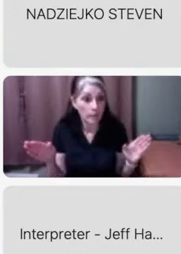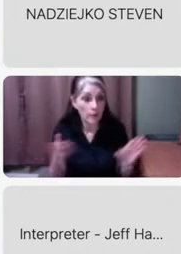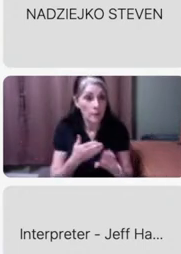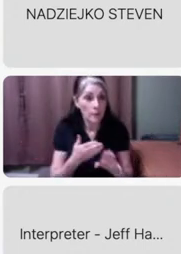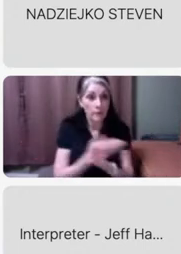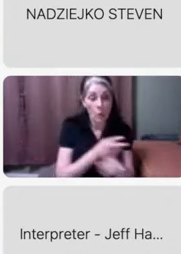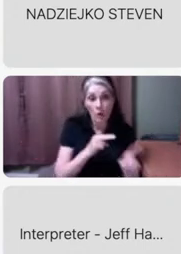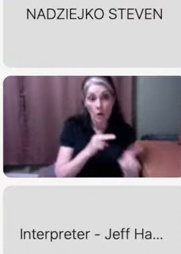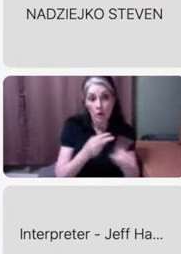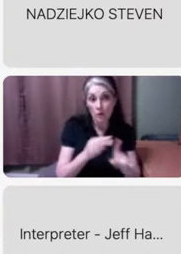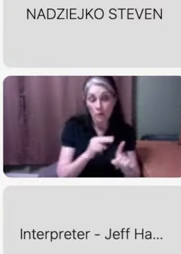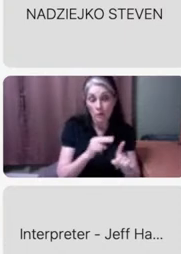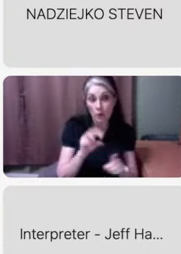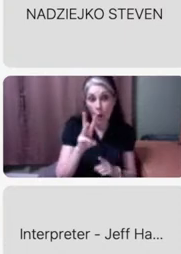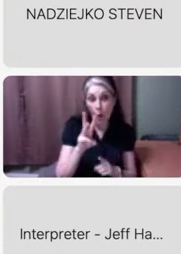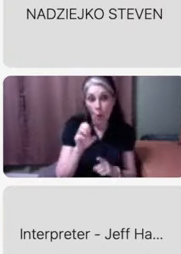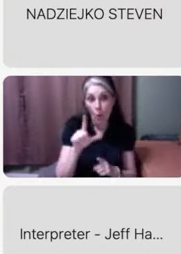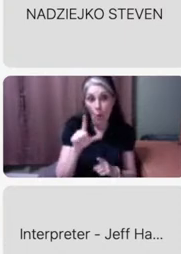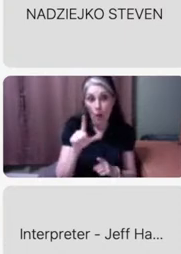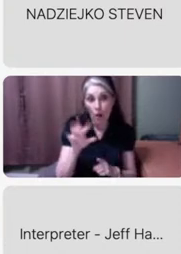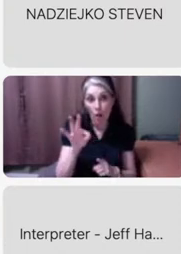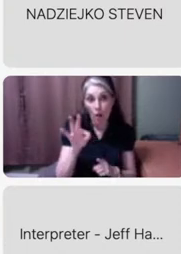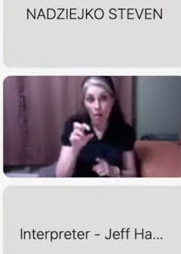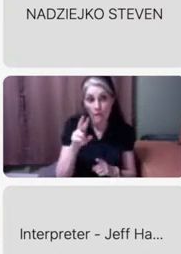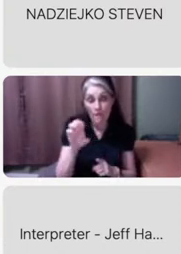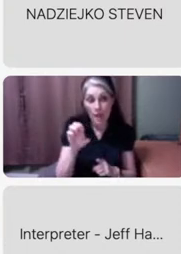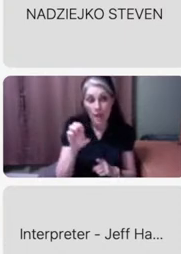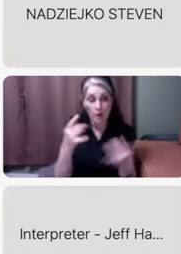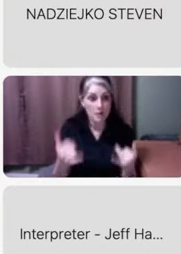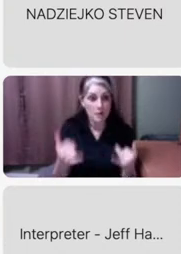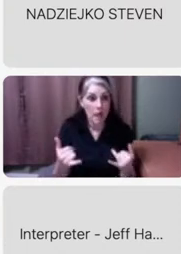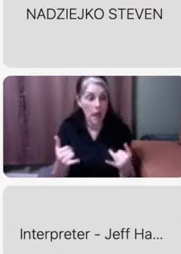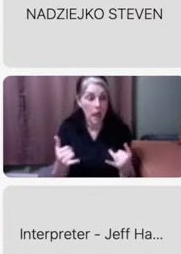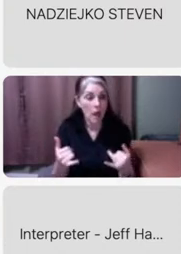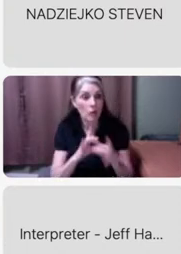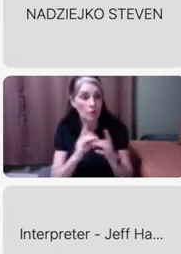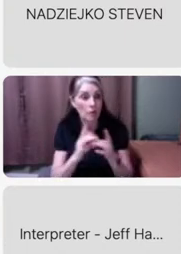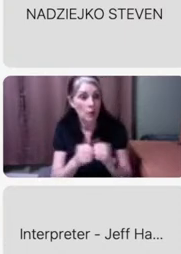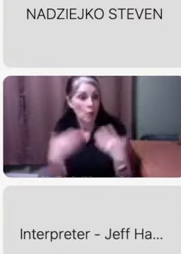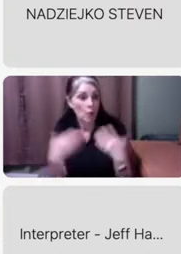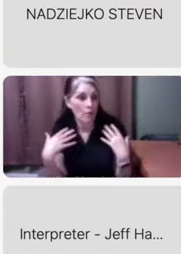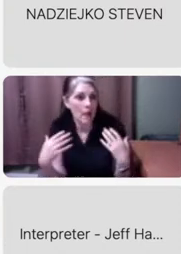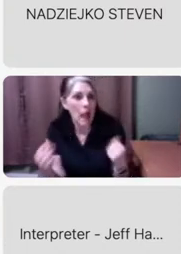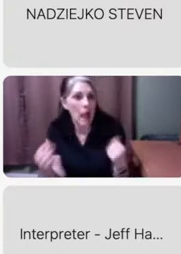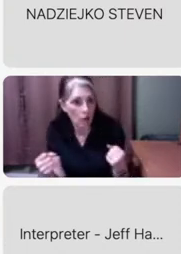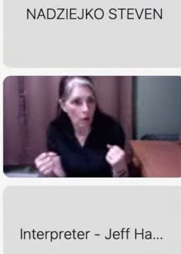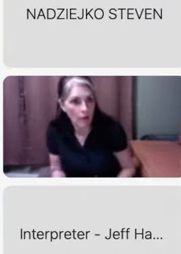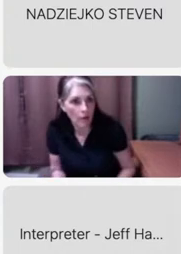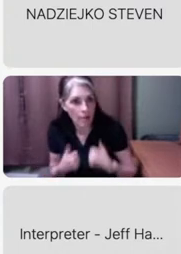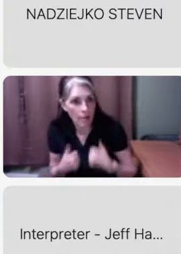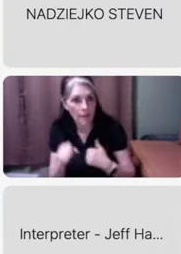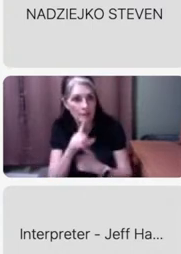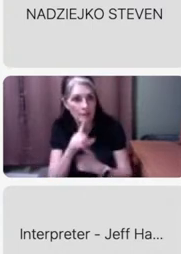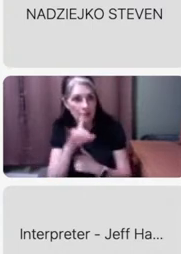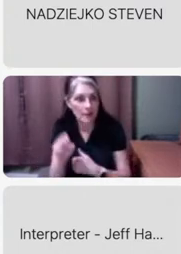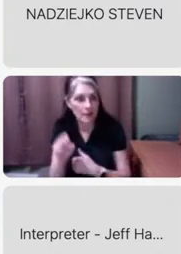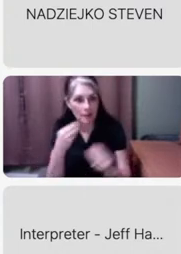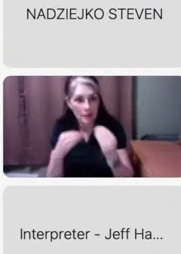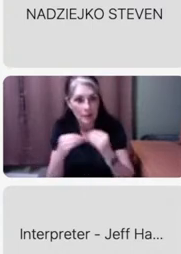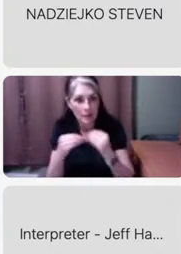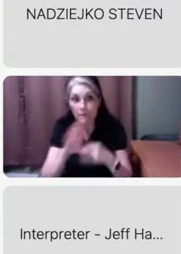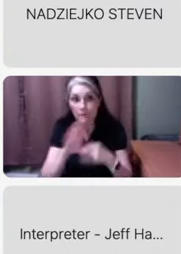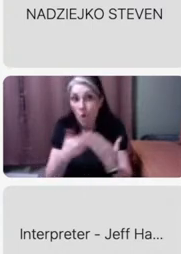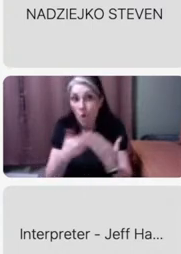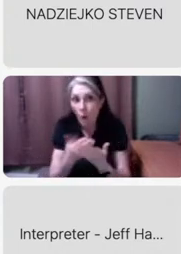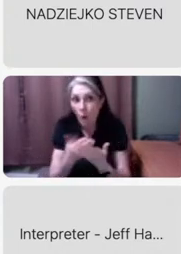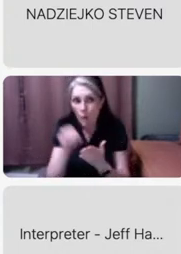program to what really is now about health healthy lifestyles healthy eating for all students and that